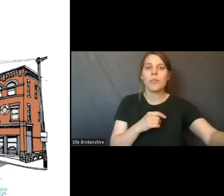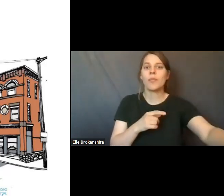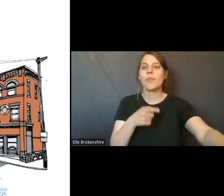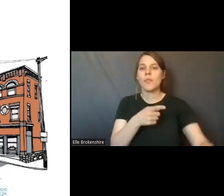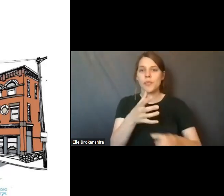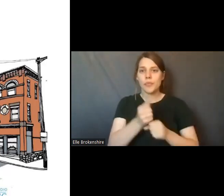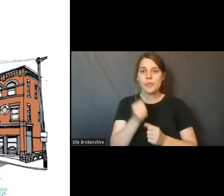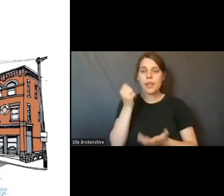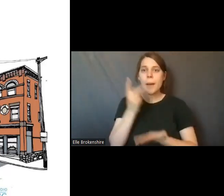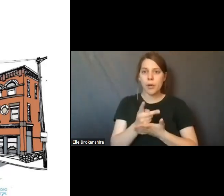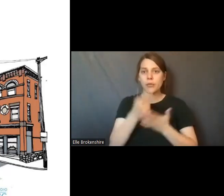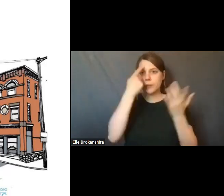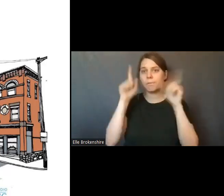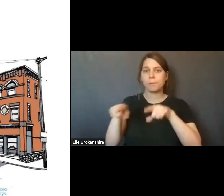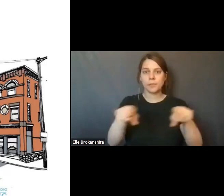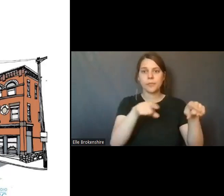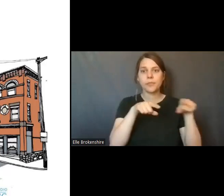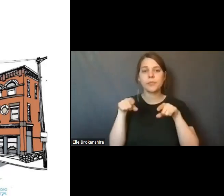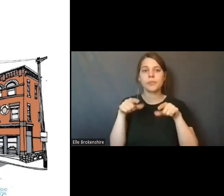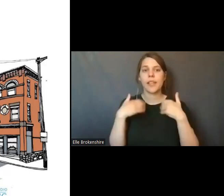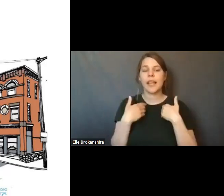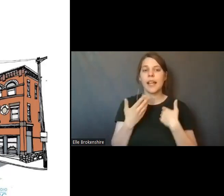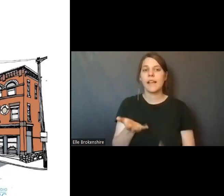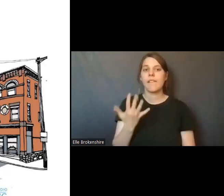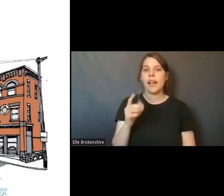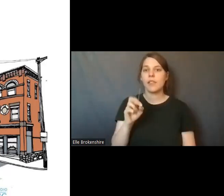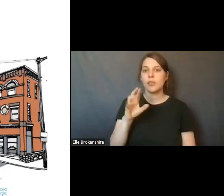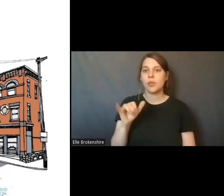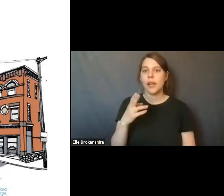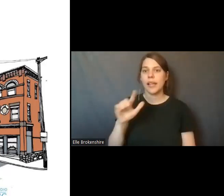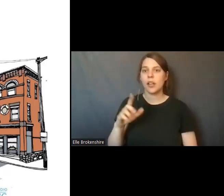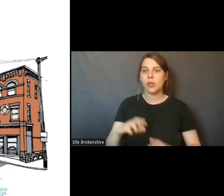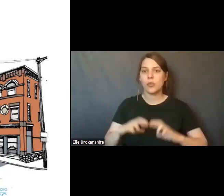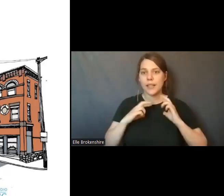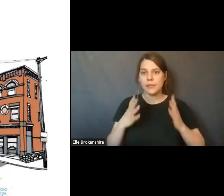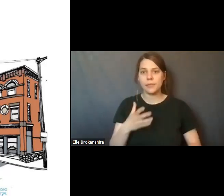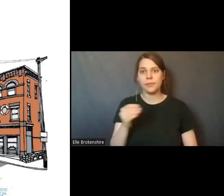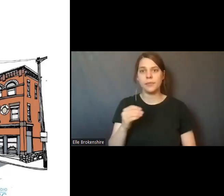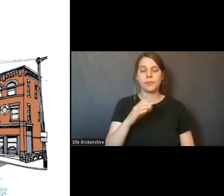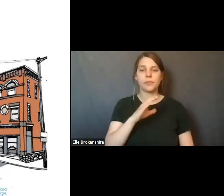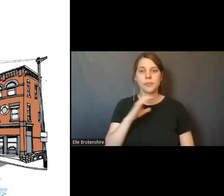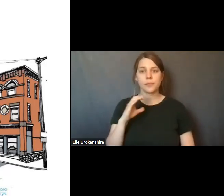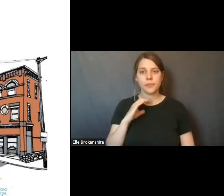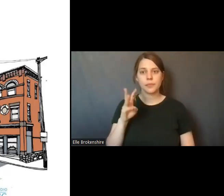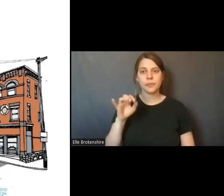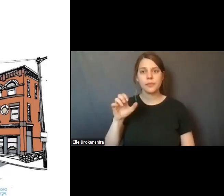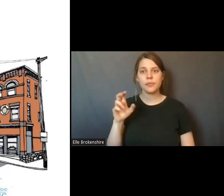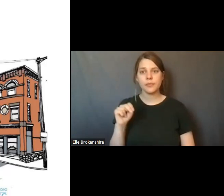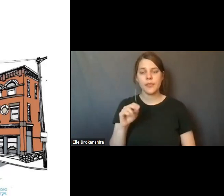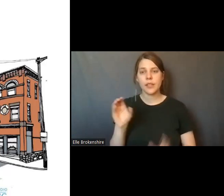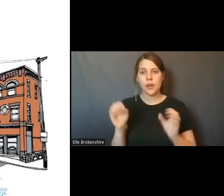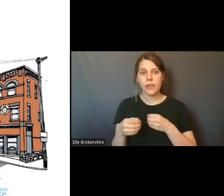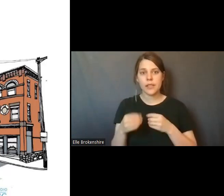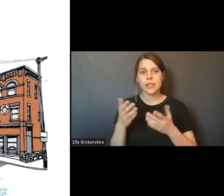review committee made up of 5 Troy Hill residents and Councilman Wilson's office. The project has been shared with Troy Hill